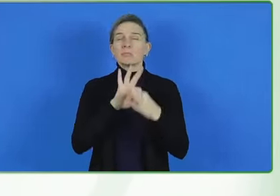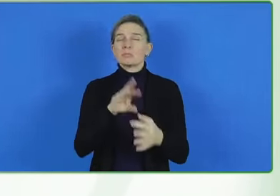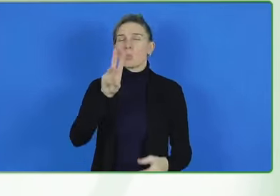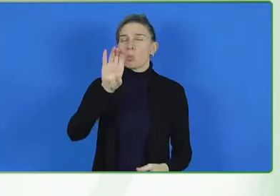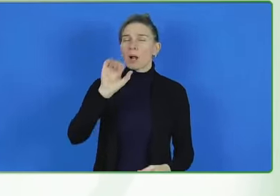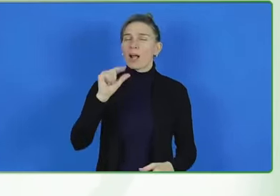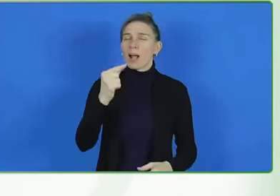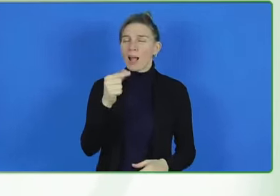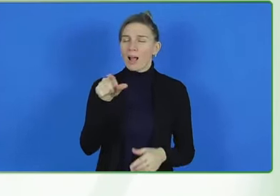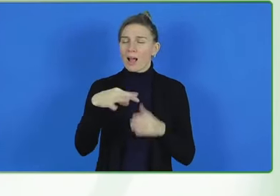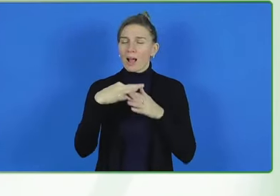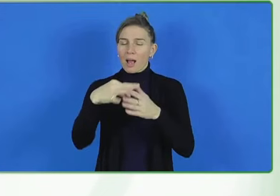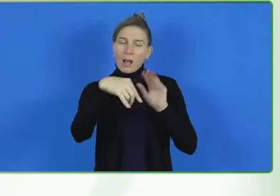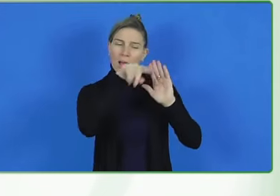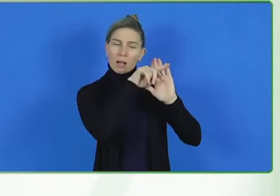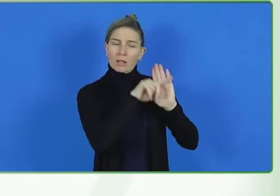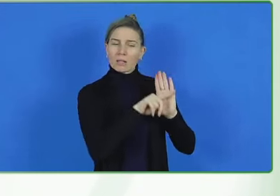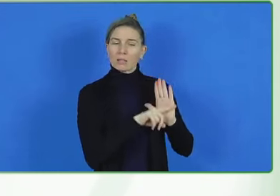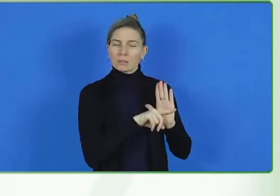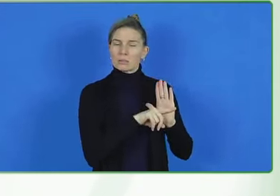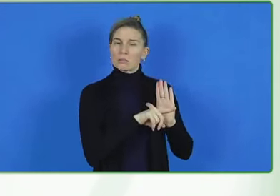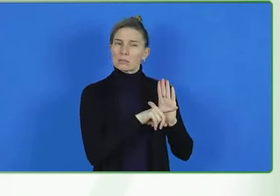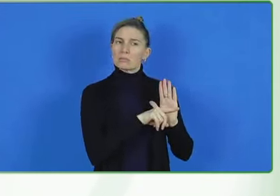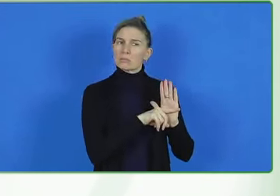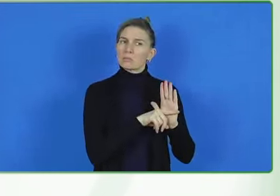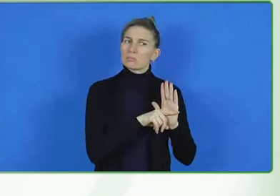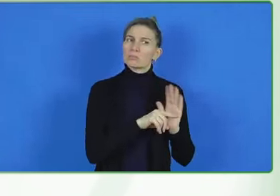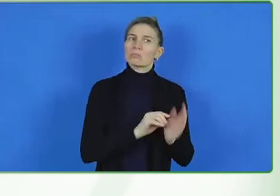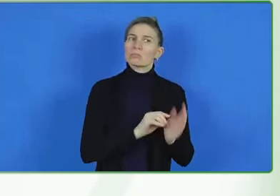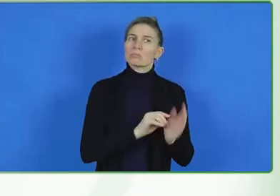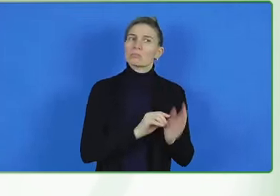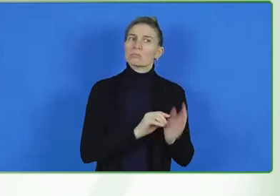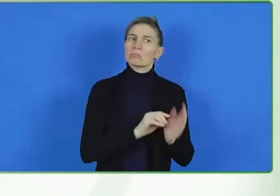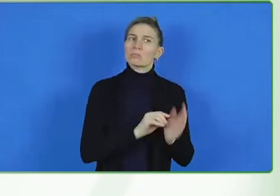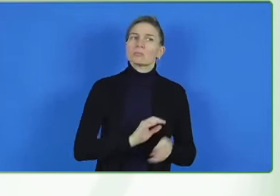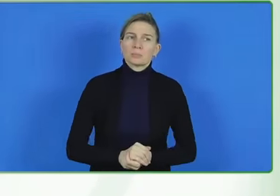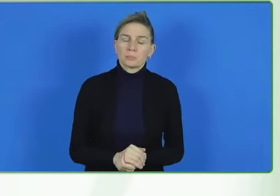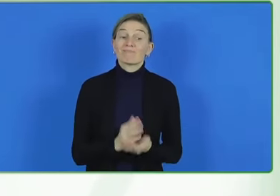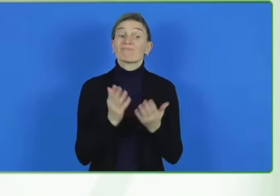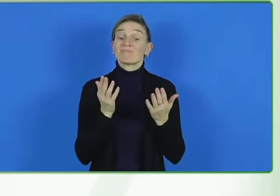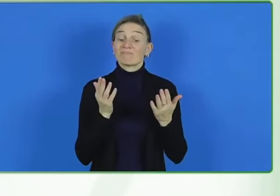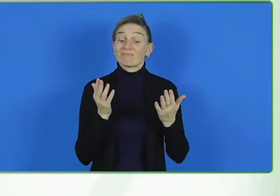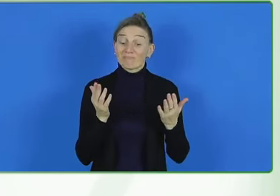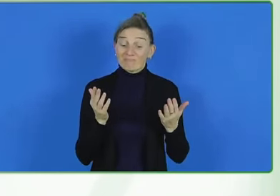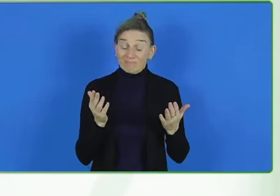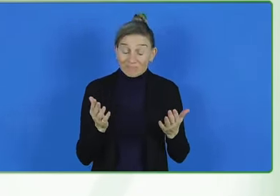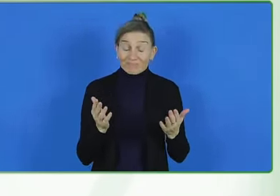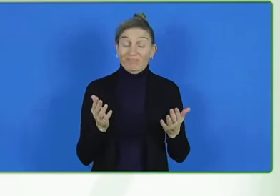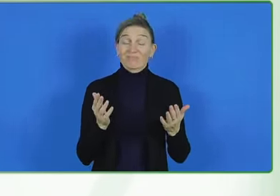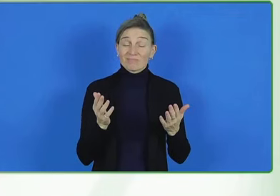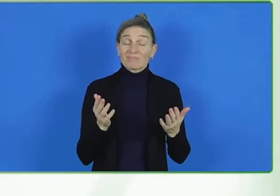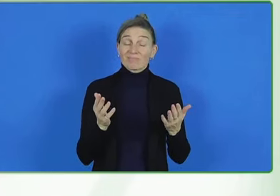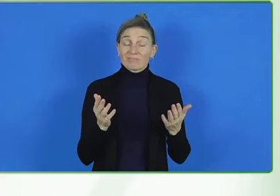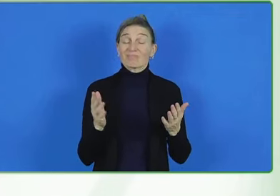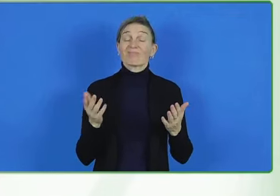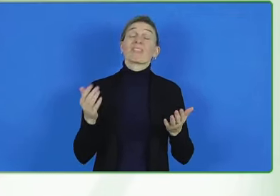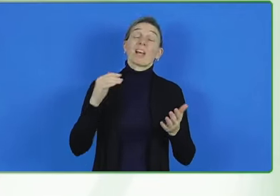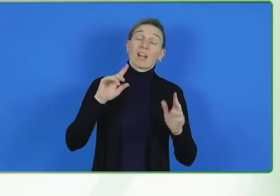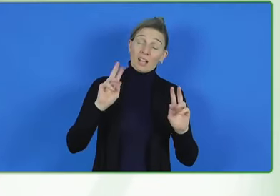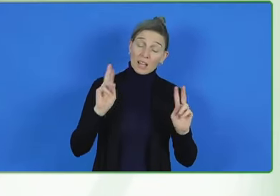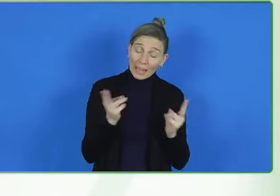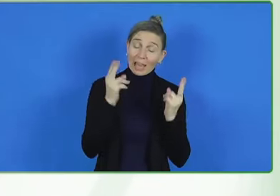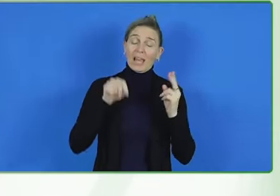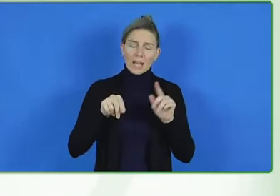guidelines. In a survey that made to public institutions by another government division,